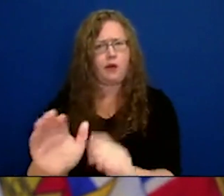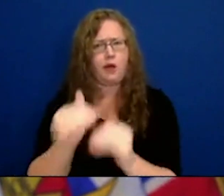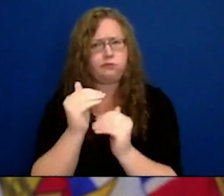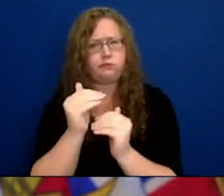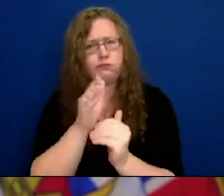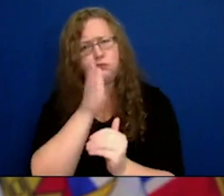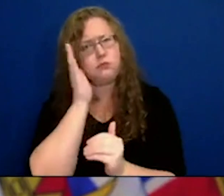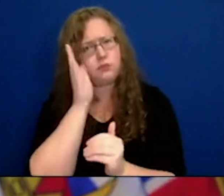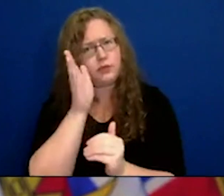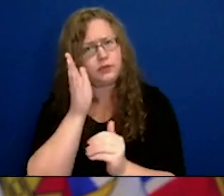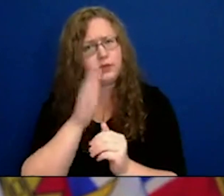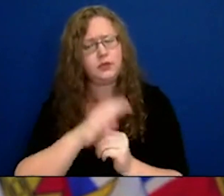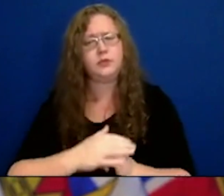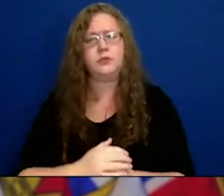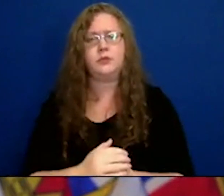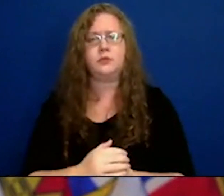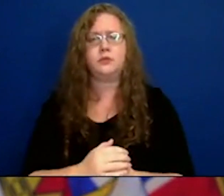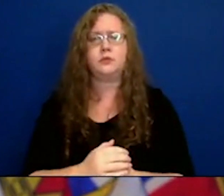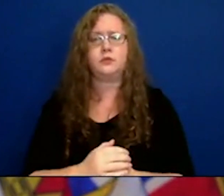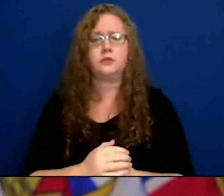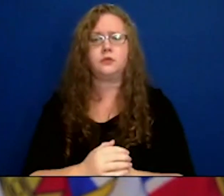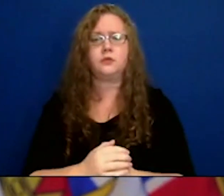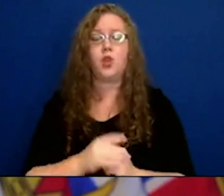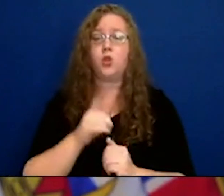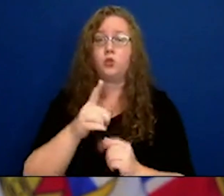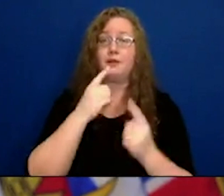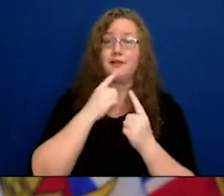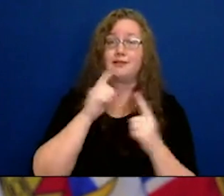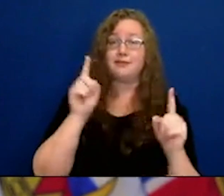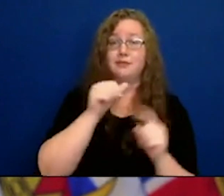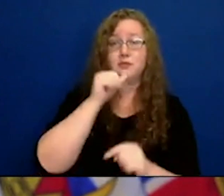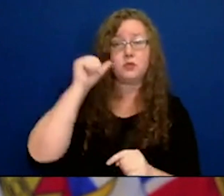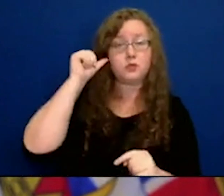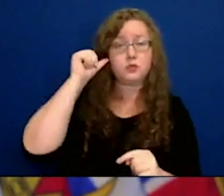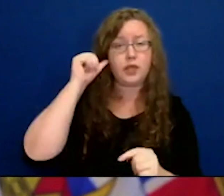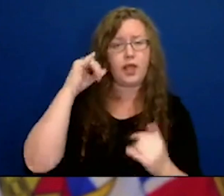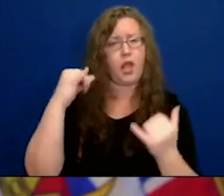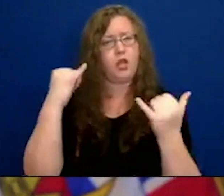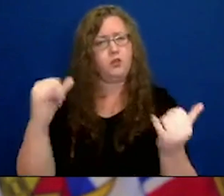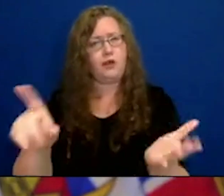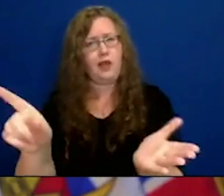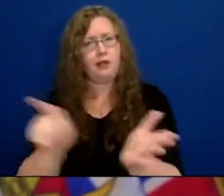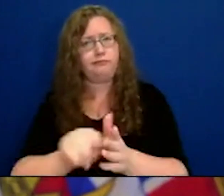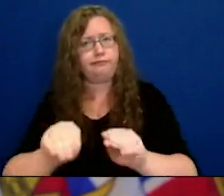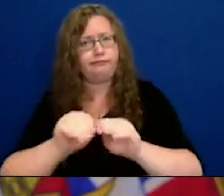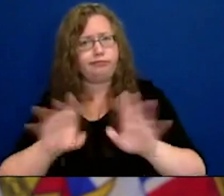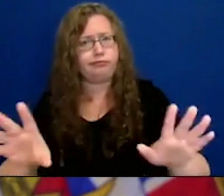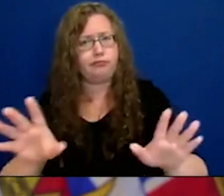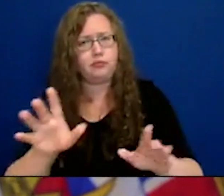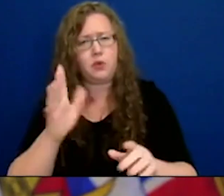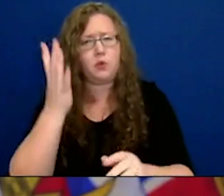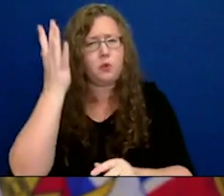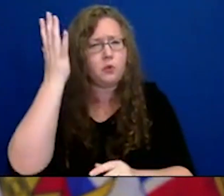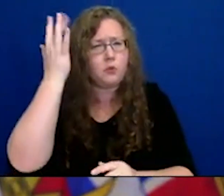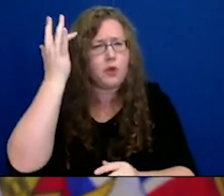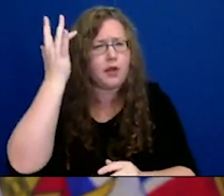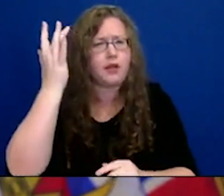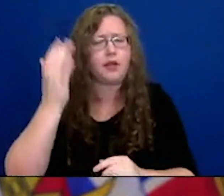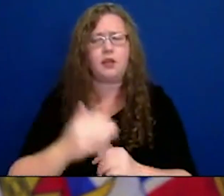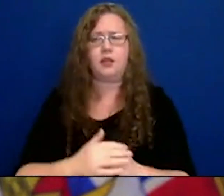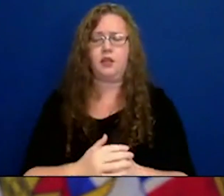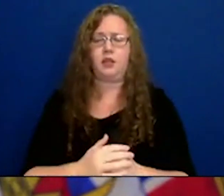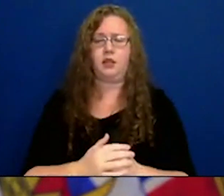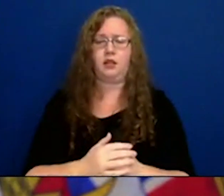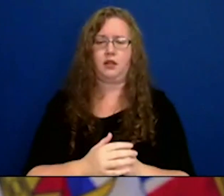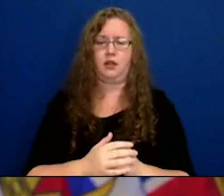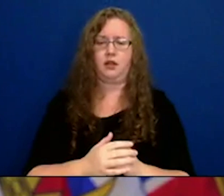Can you talk about why there are these delays to actually having the information in front of you? And are you concerned about the sort of